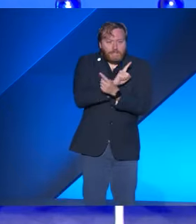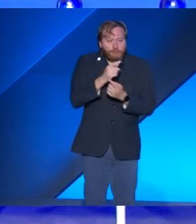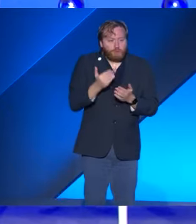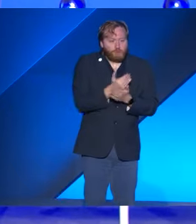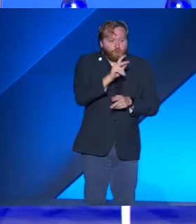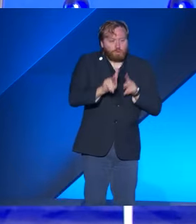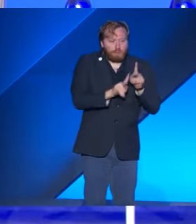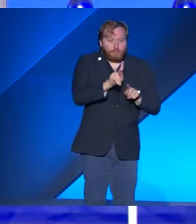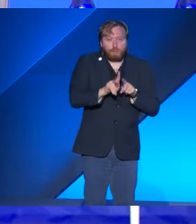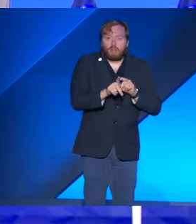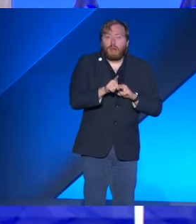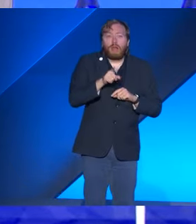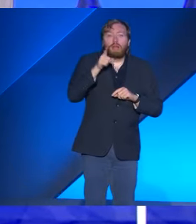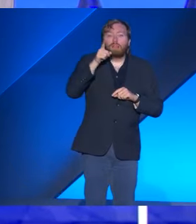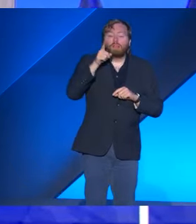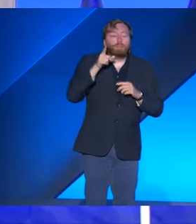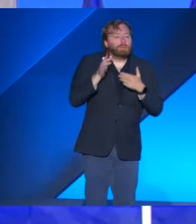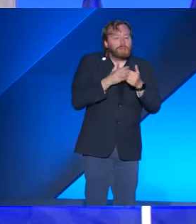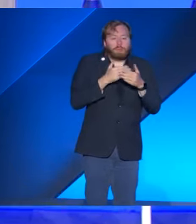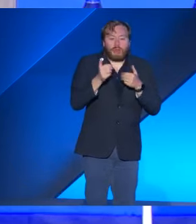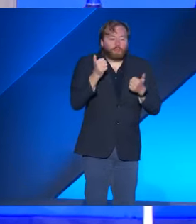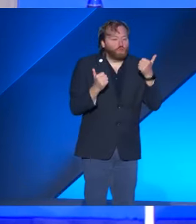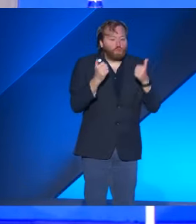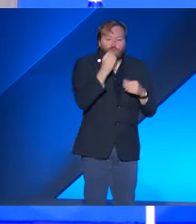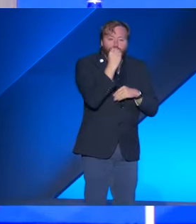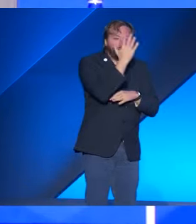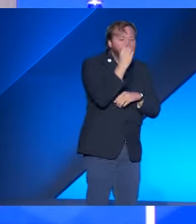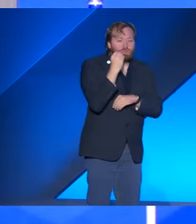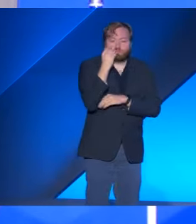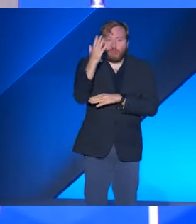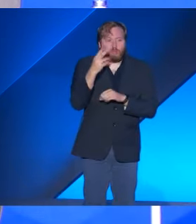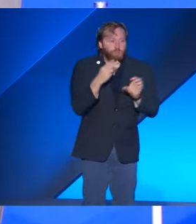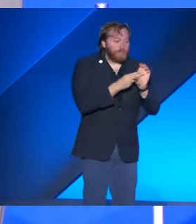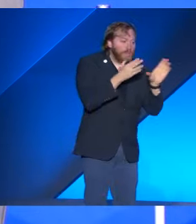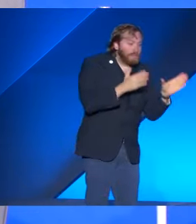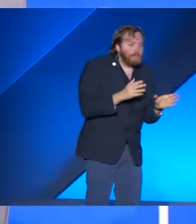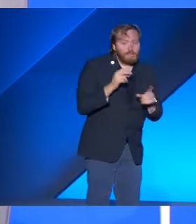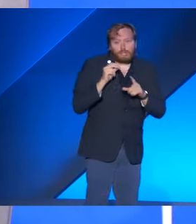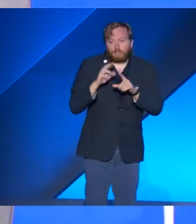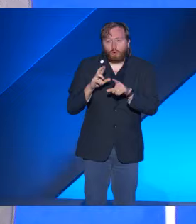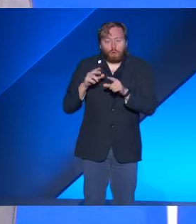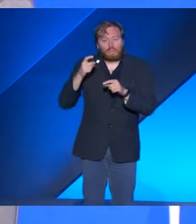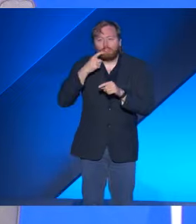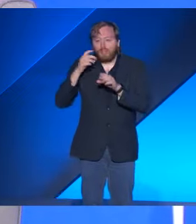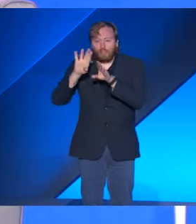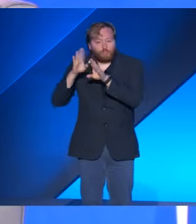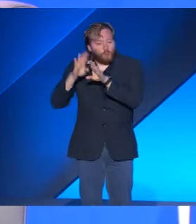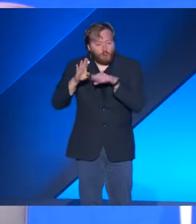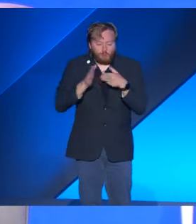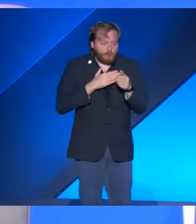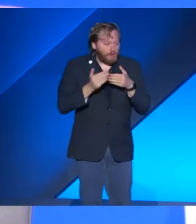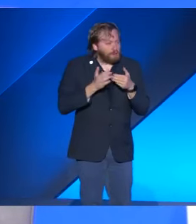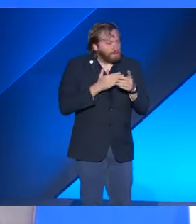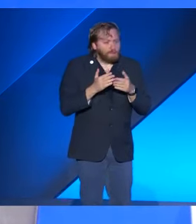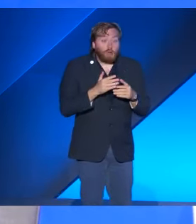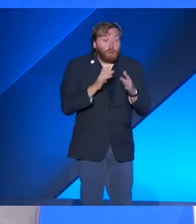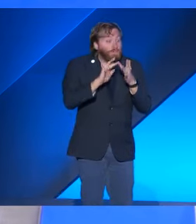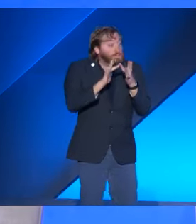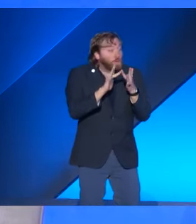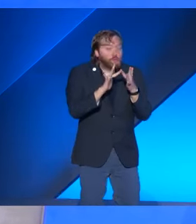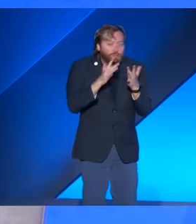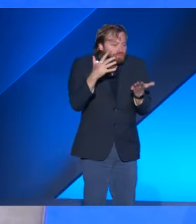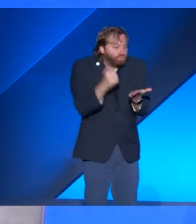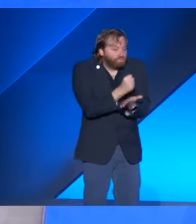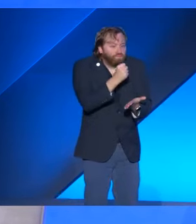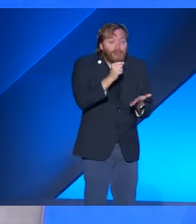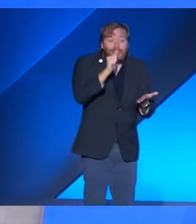the attendee lunch or the Glassdoor lunch, and all the people participating virtually. Hope you used the app and started chatting with people and got to know a few